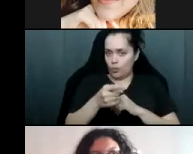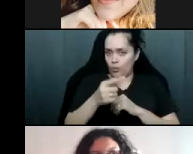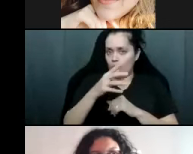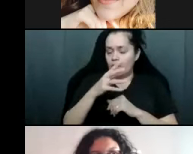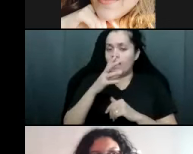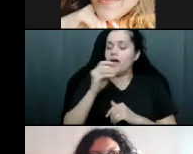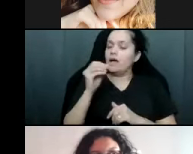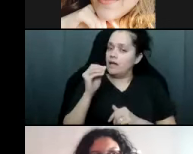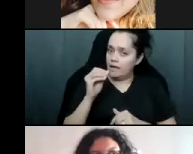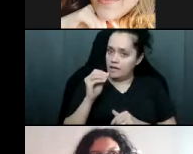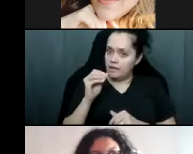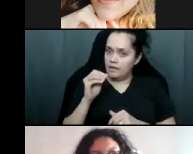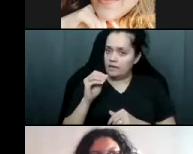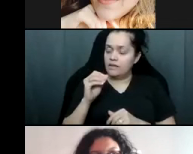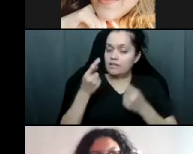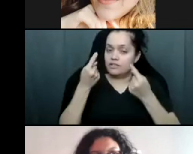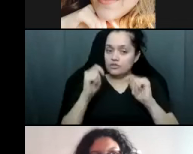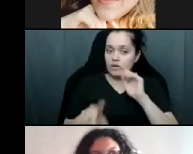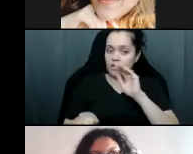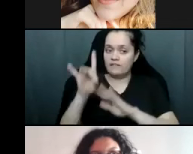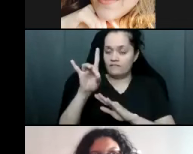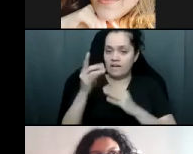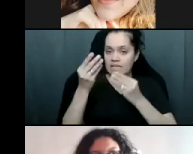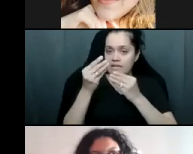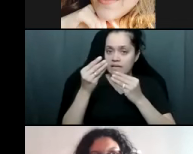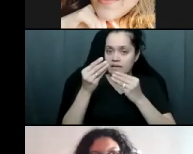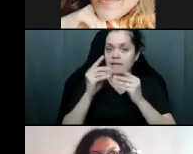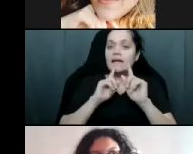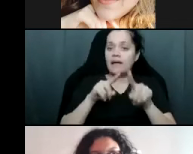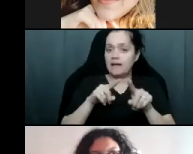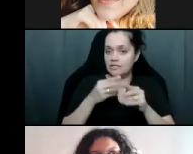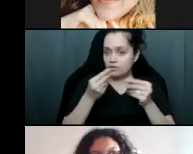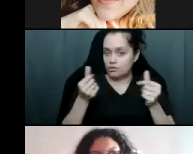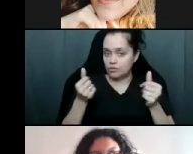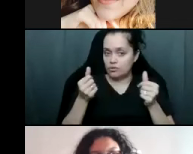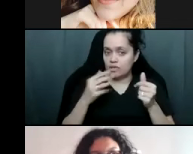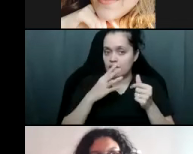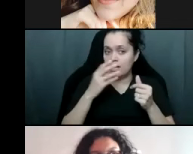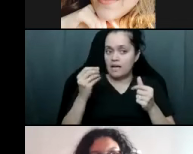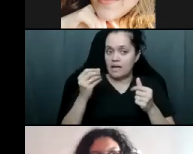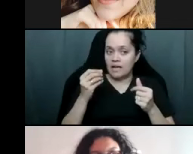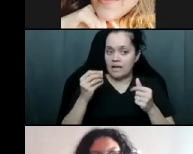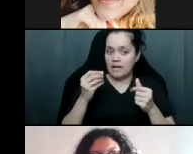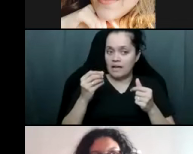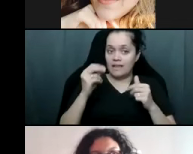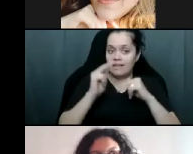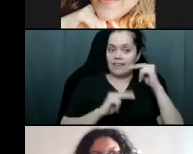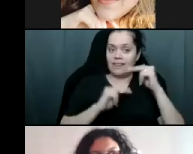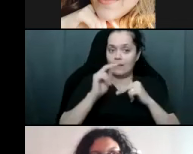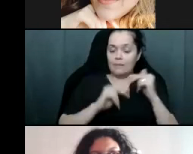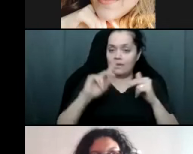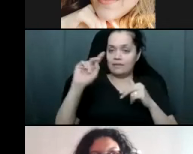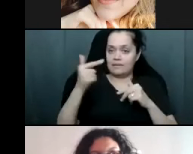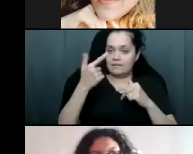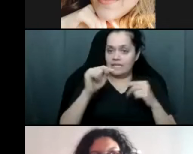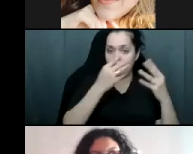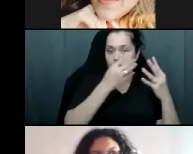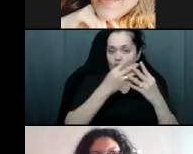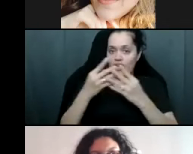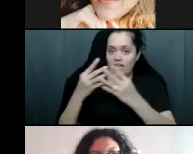and tried to find a solution. And they built the dingo